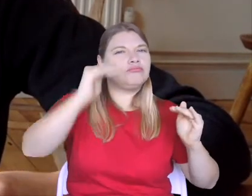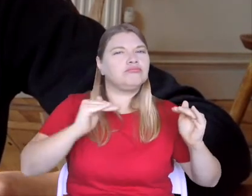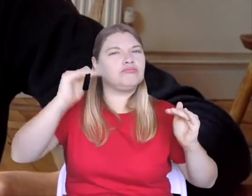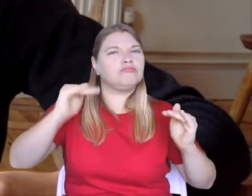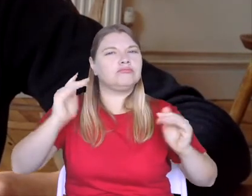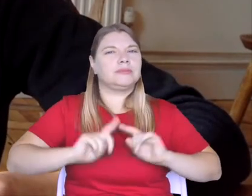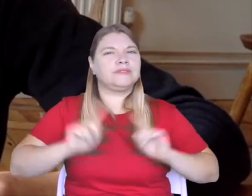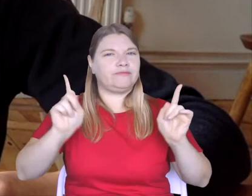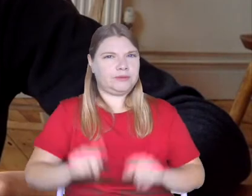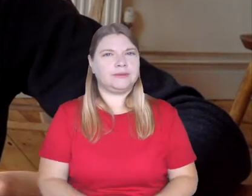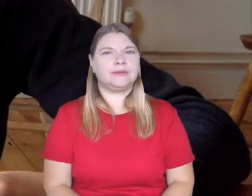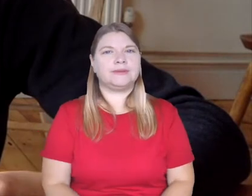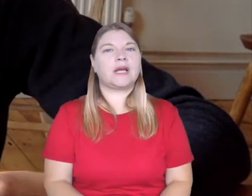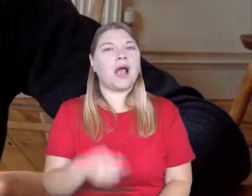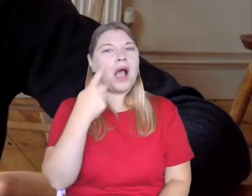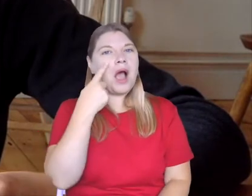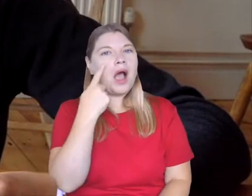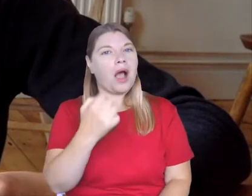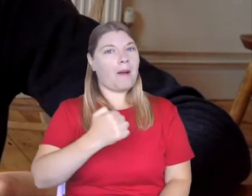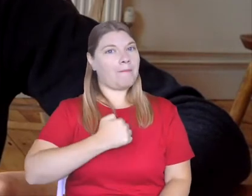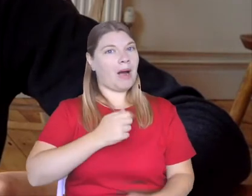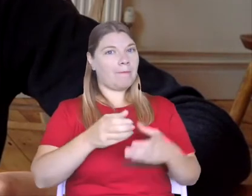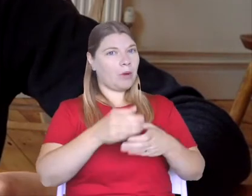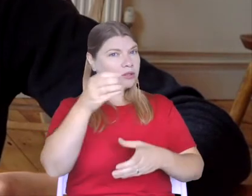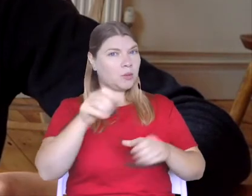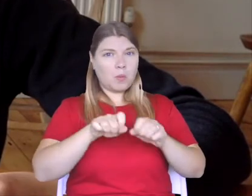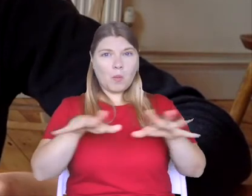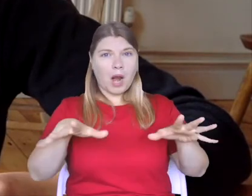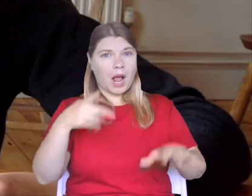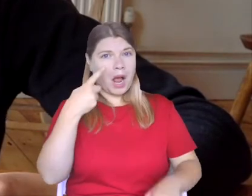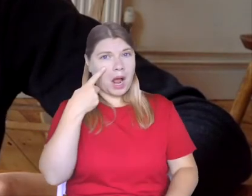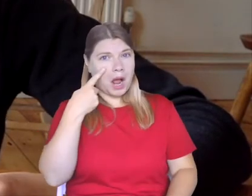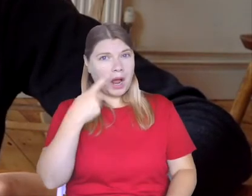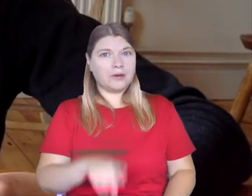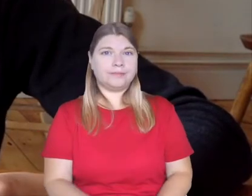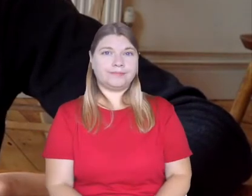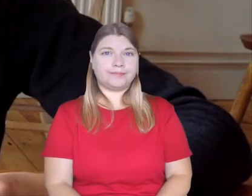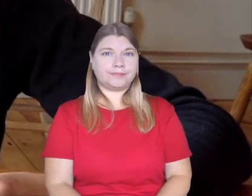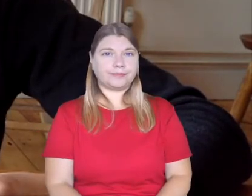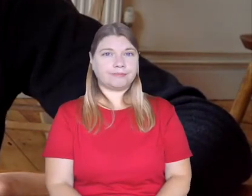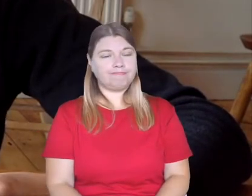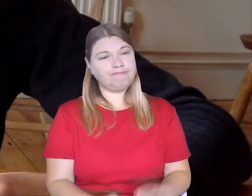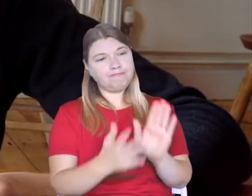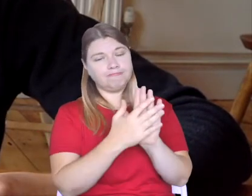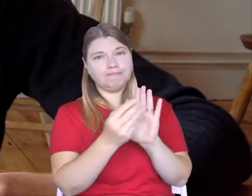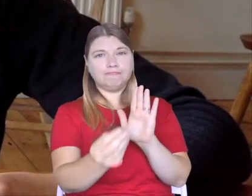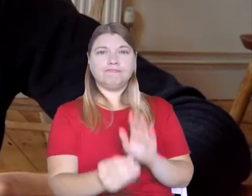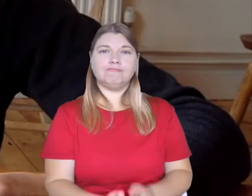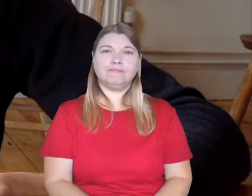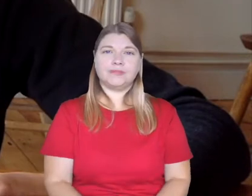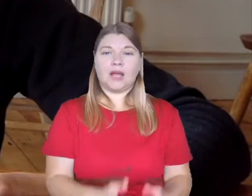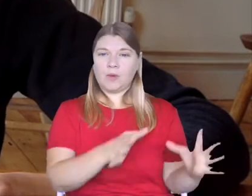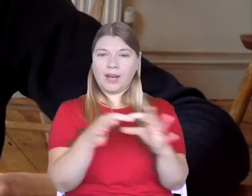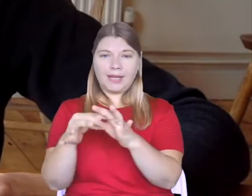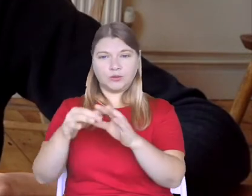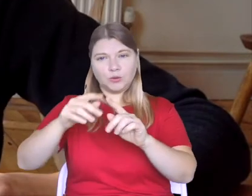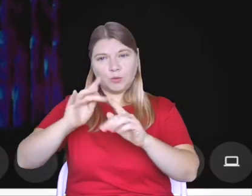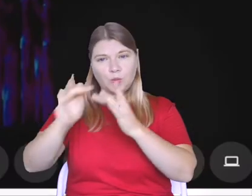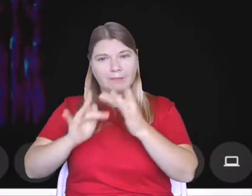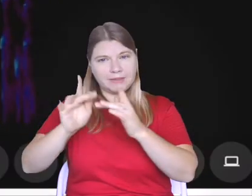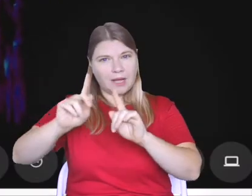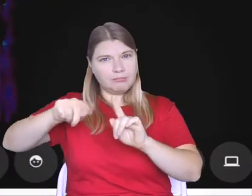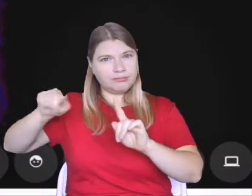Here are the sounds that my bottles make, and let's see what they look like on the spectrogram.